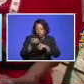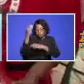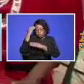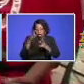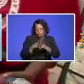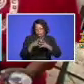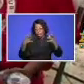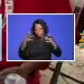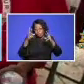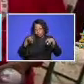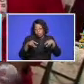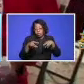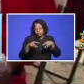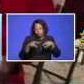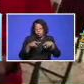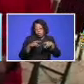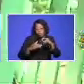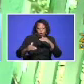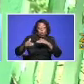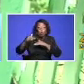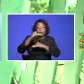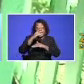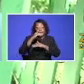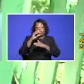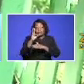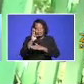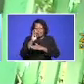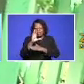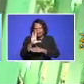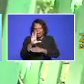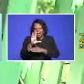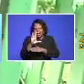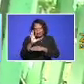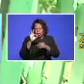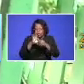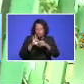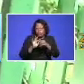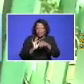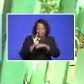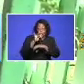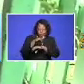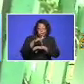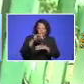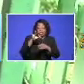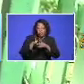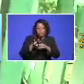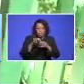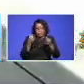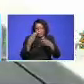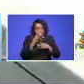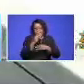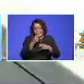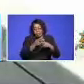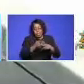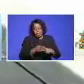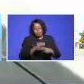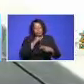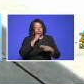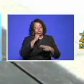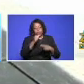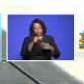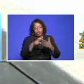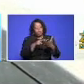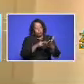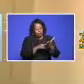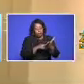amount of residents over 65 years old who voted in the advanced poll, noting that some of their names weren't on the register and measures are